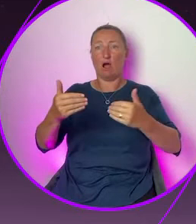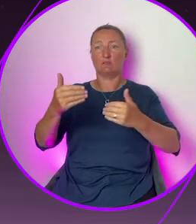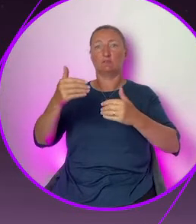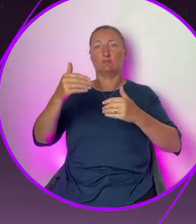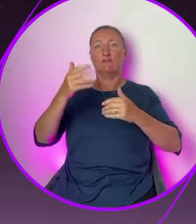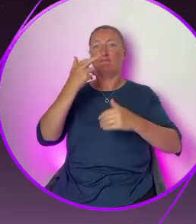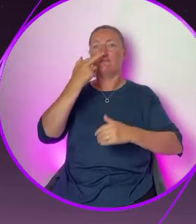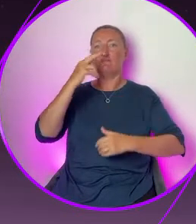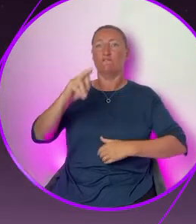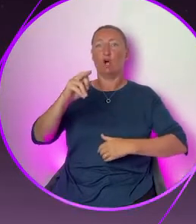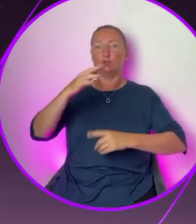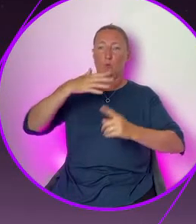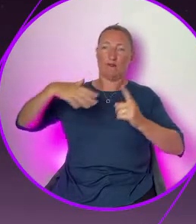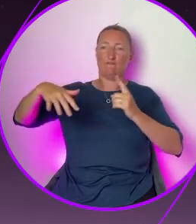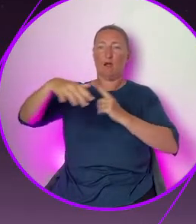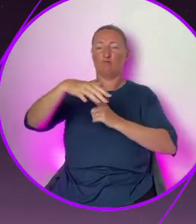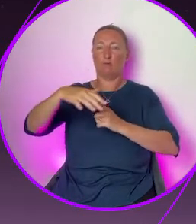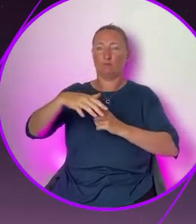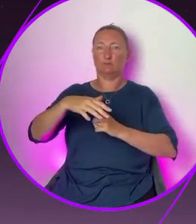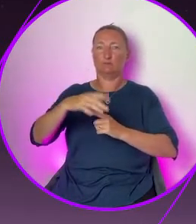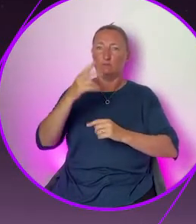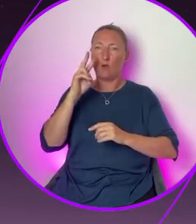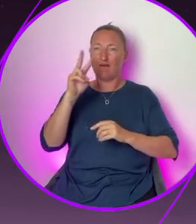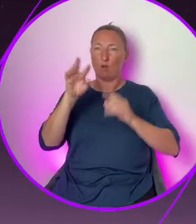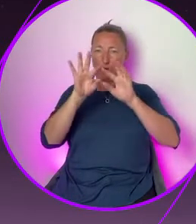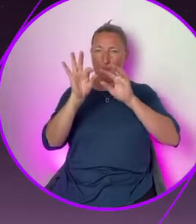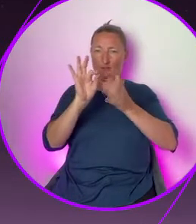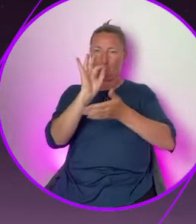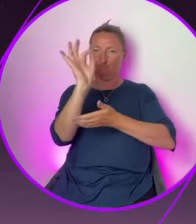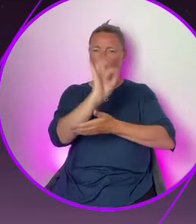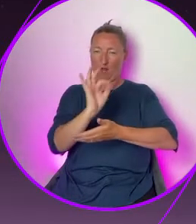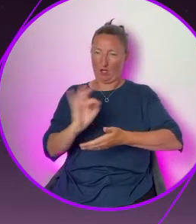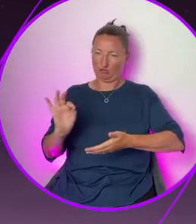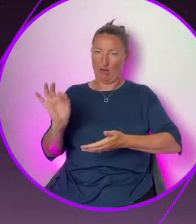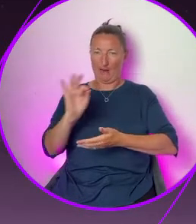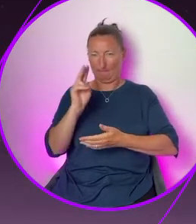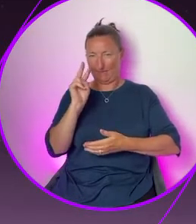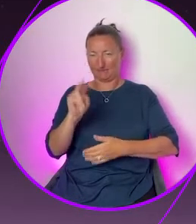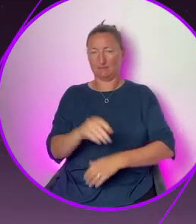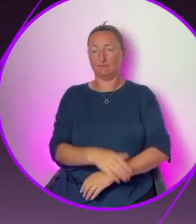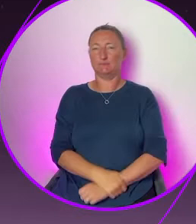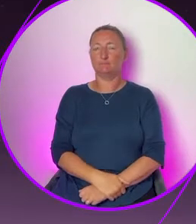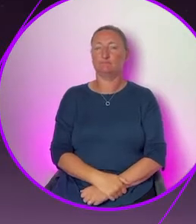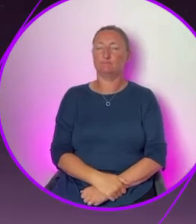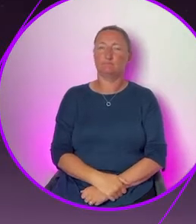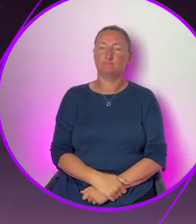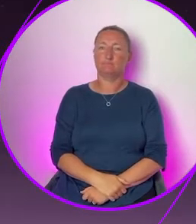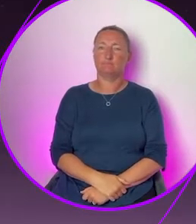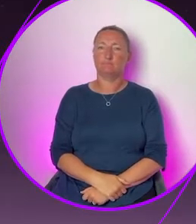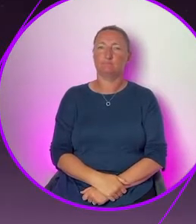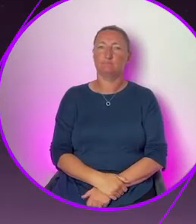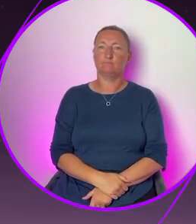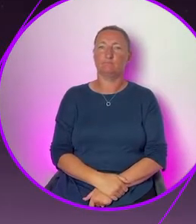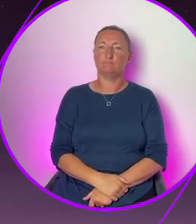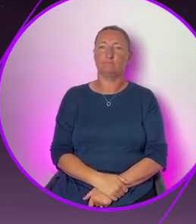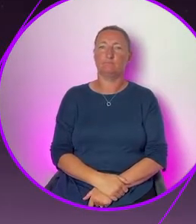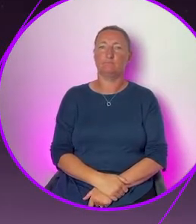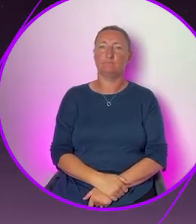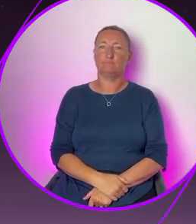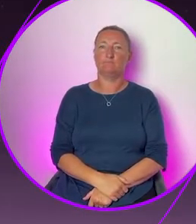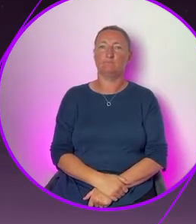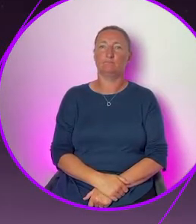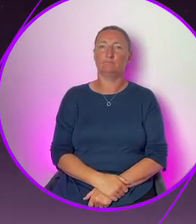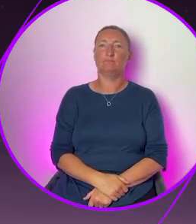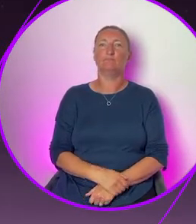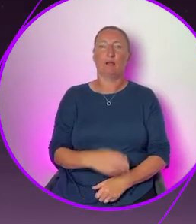we'll just go to one of the diagrams in the publication, and I'll just zoom in a little bit. It's both a diagram and a